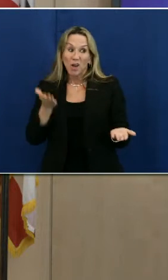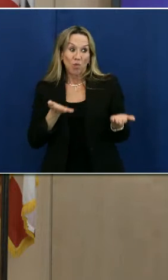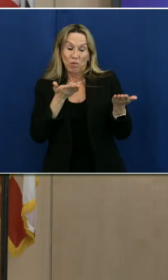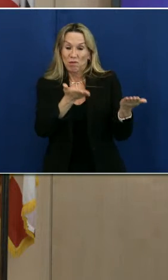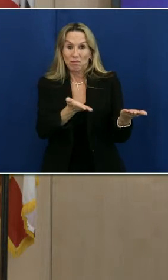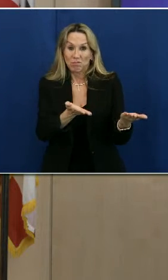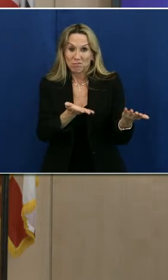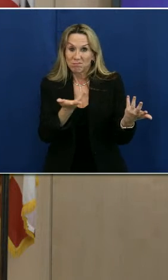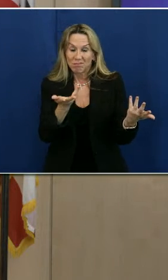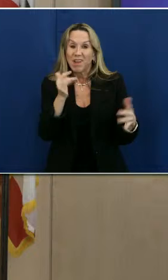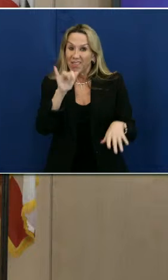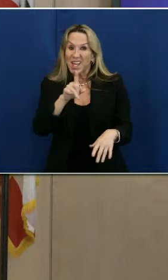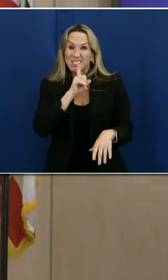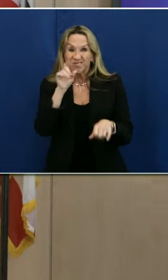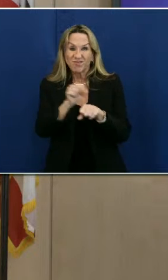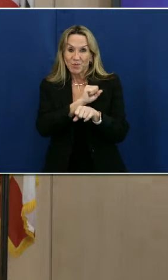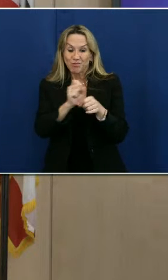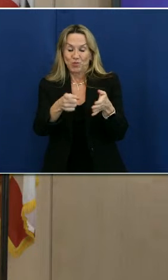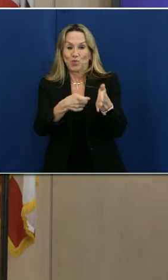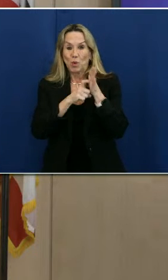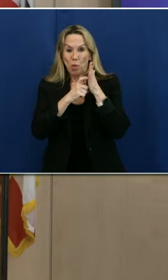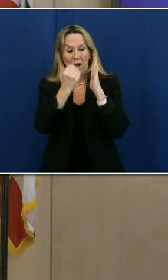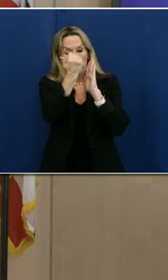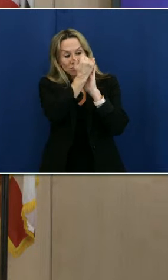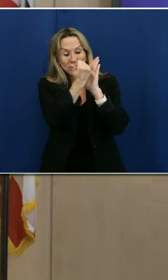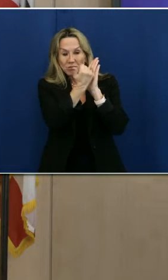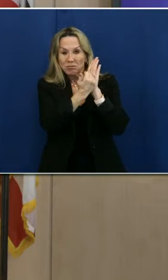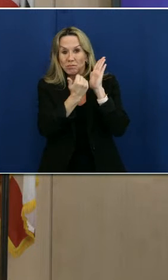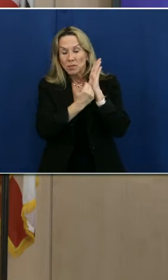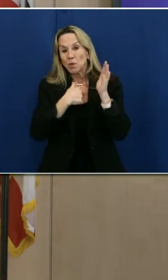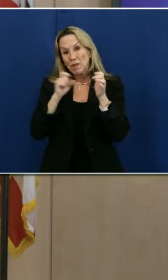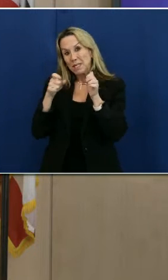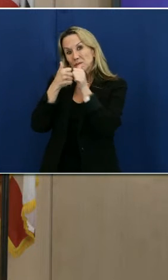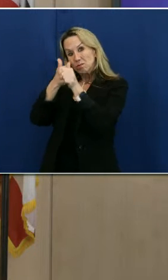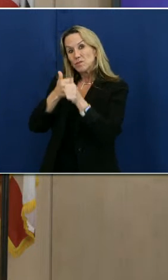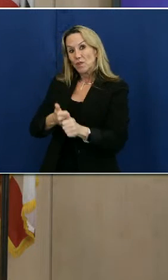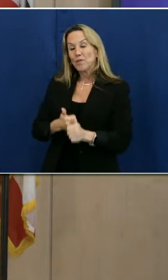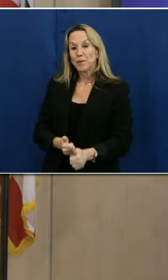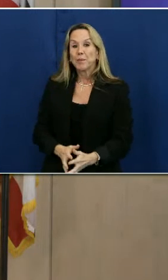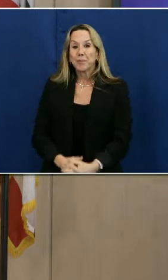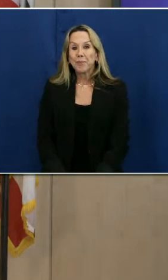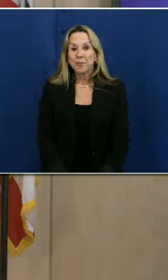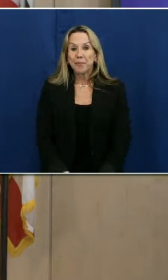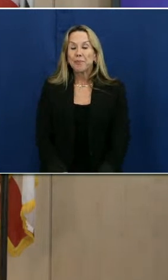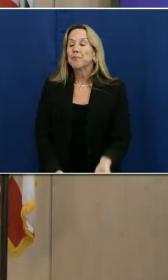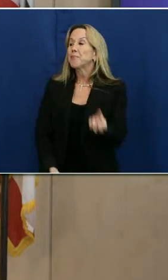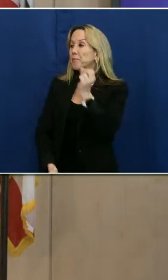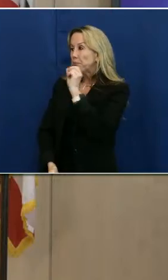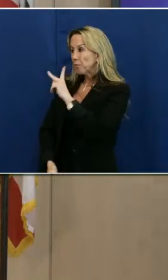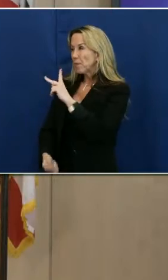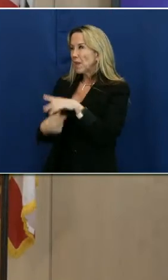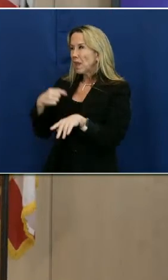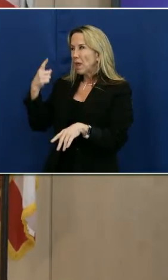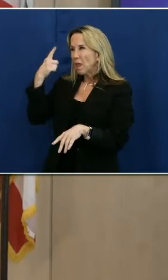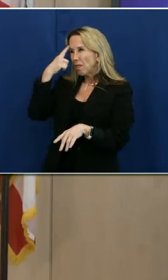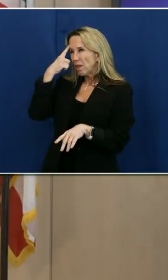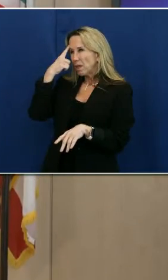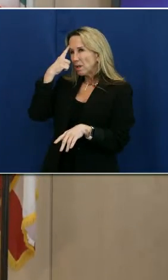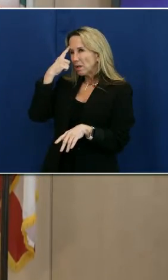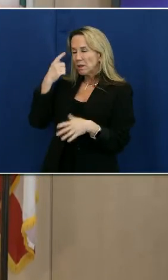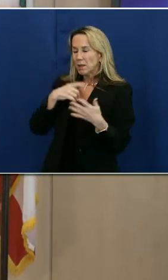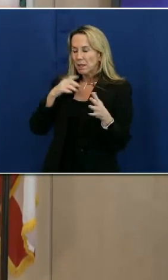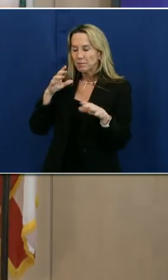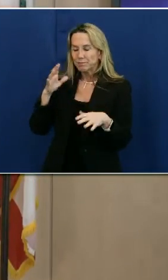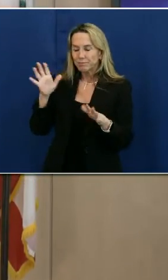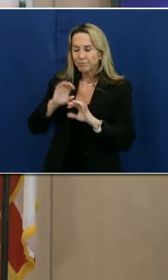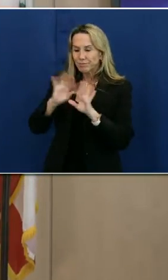Those are actual required guidance that we should go by. Dr. Gatto? Okay. I think I might have misunderstood.